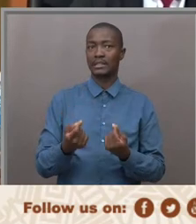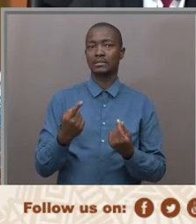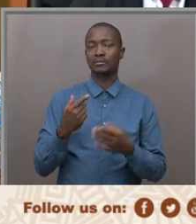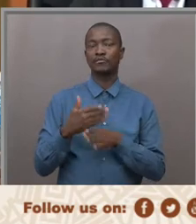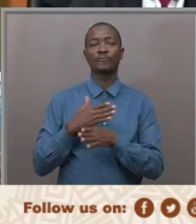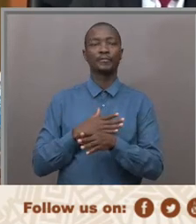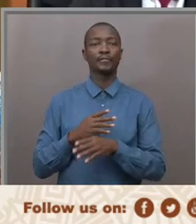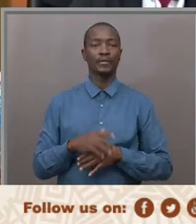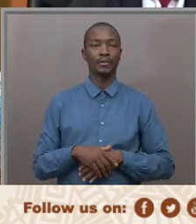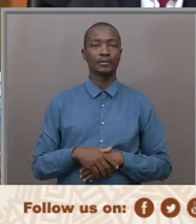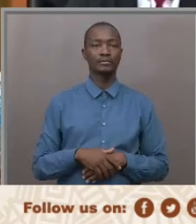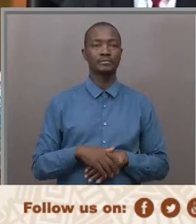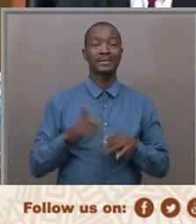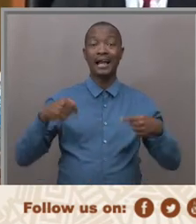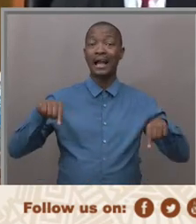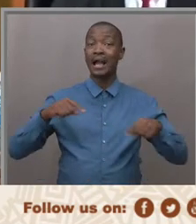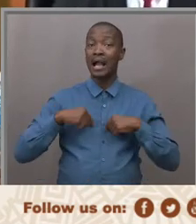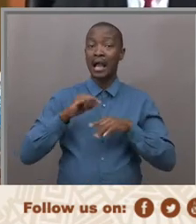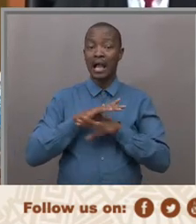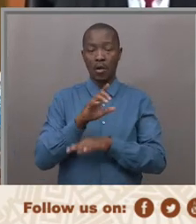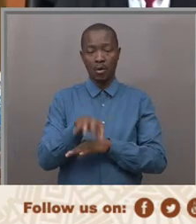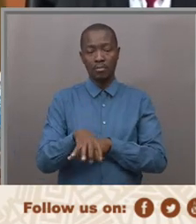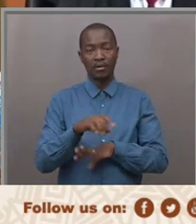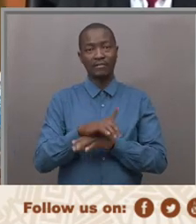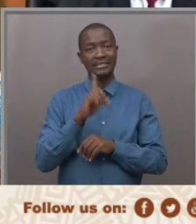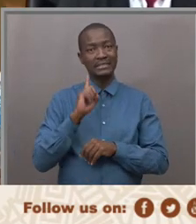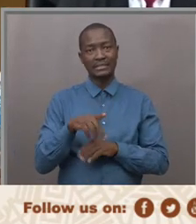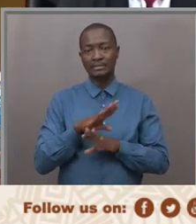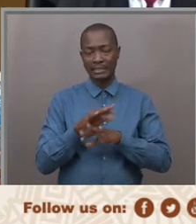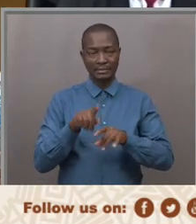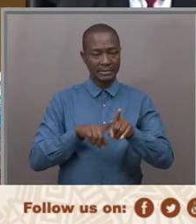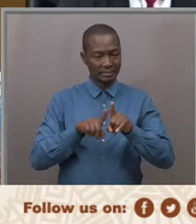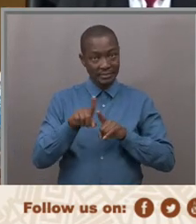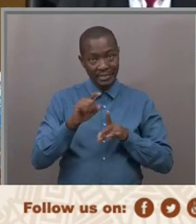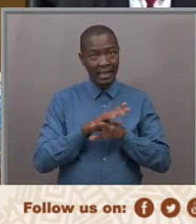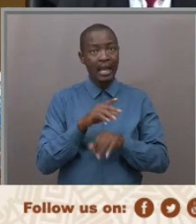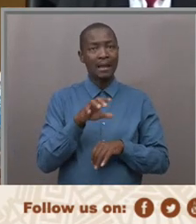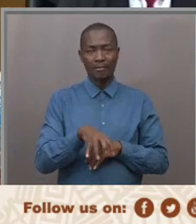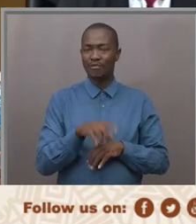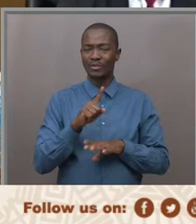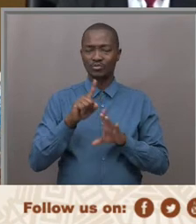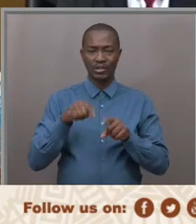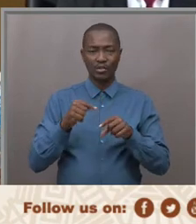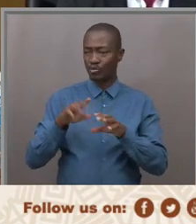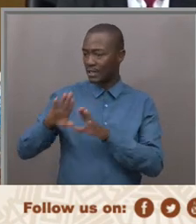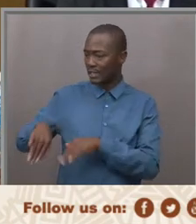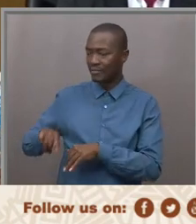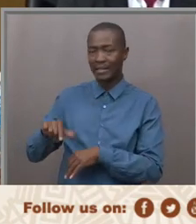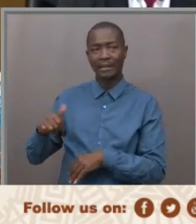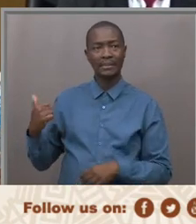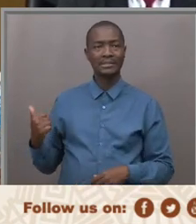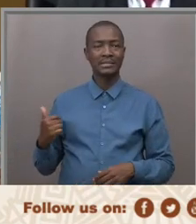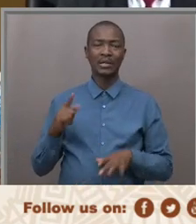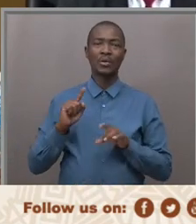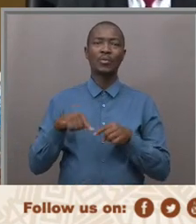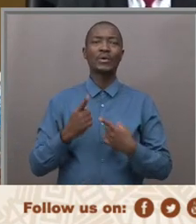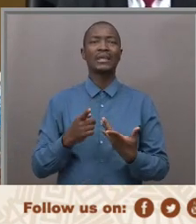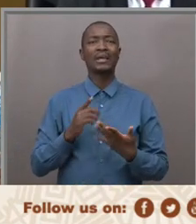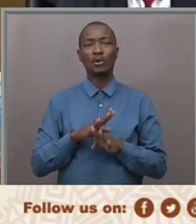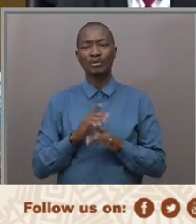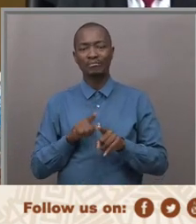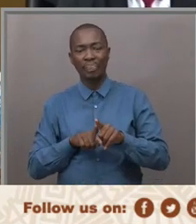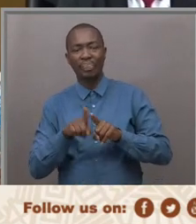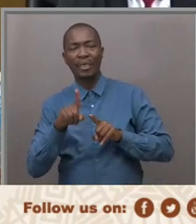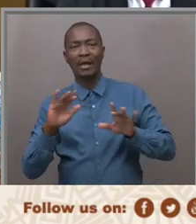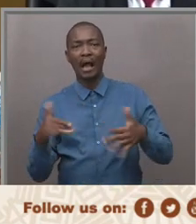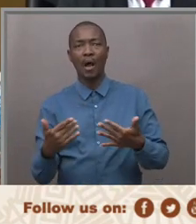Our province has to be a thriving province for everyone. We must leave no one behind. But we can't thrive if crime